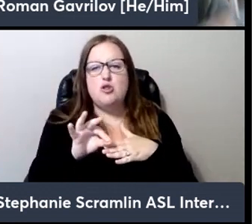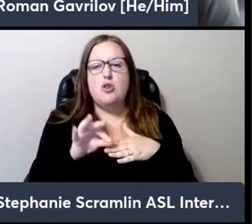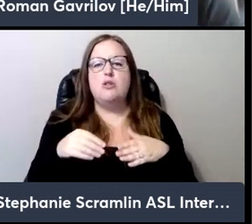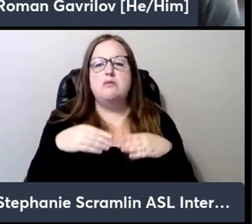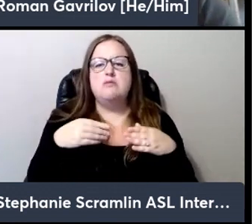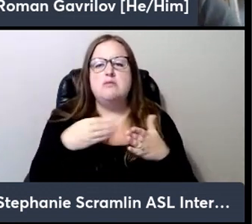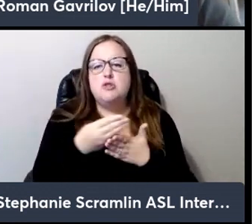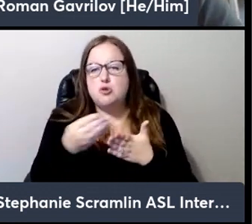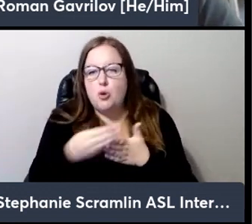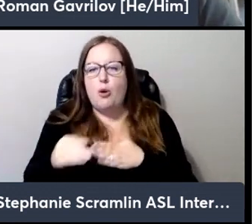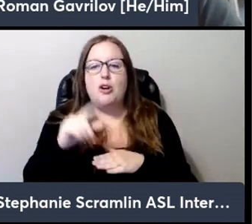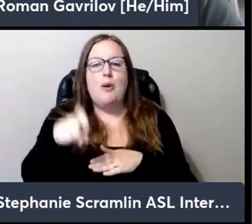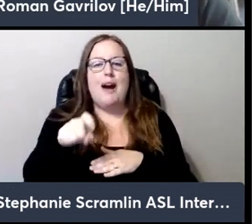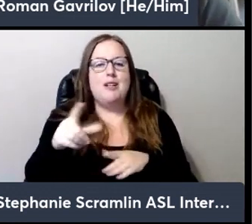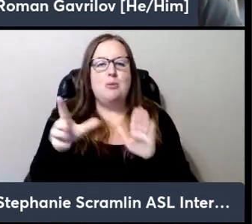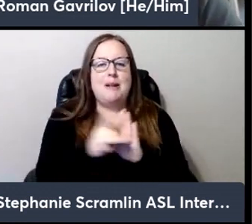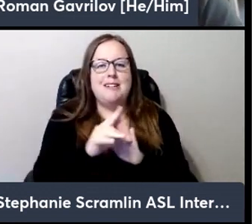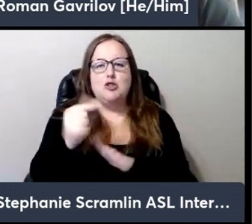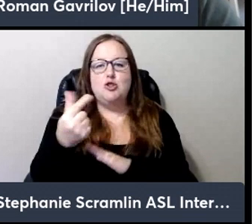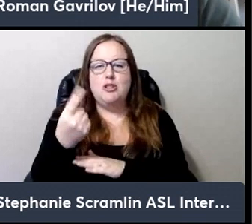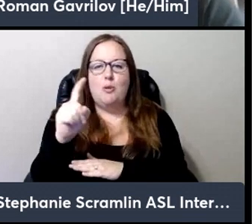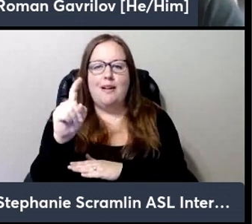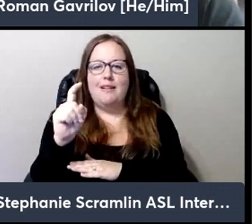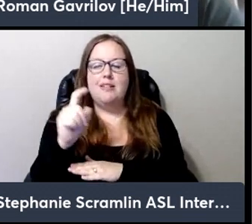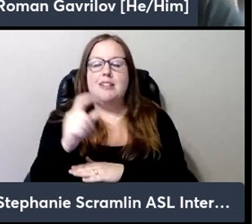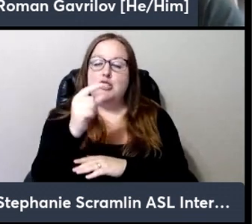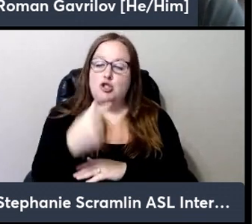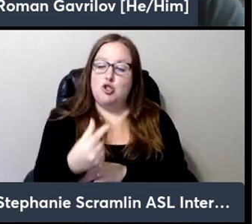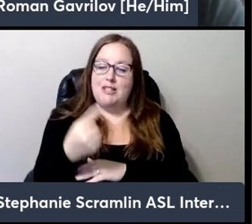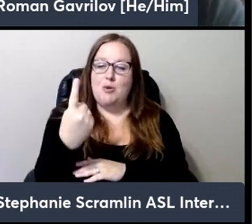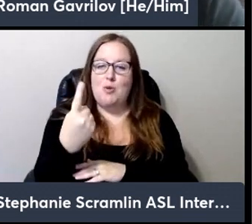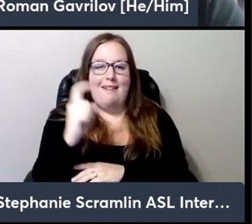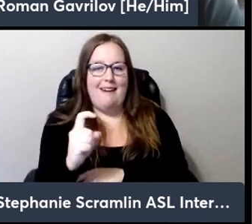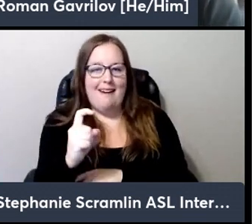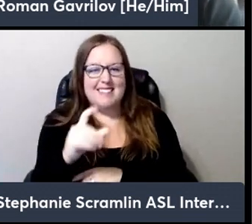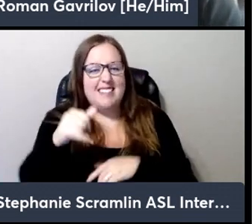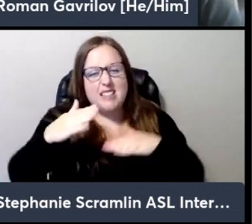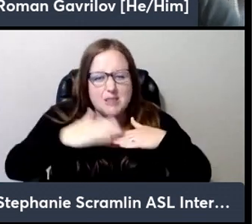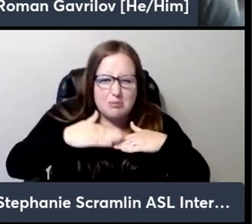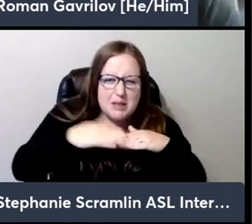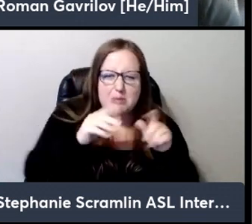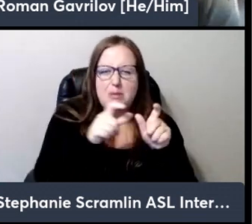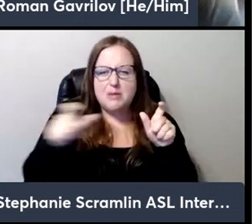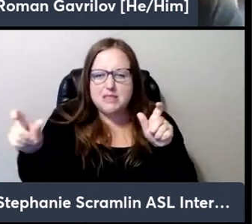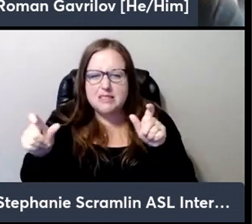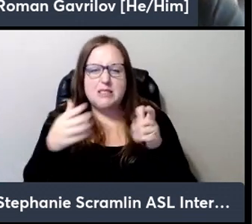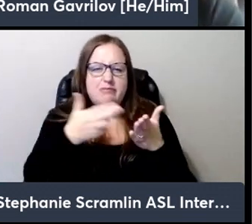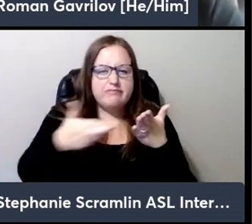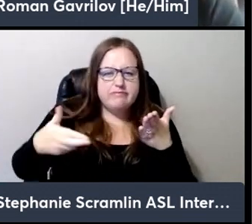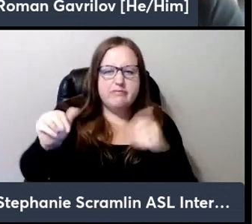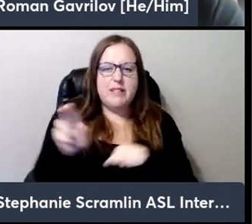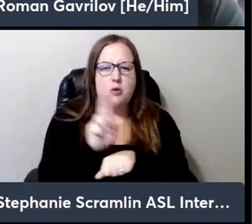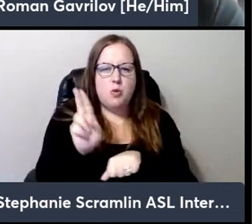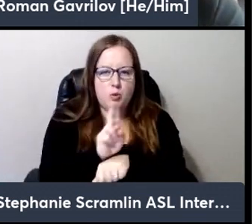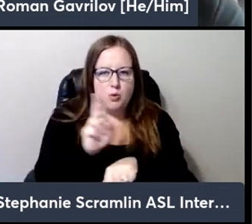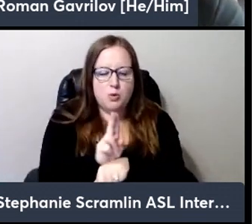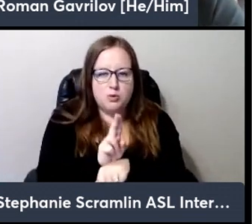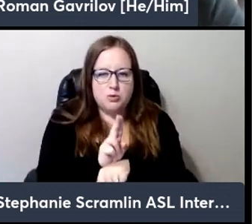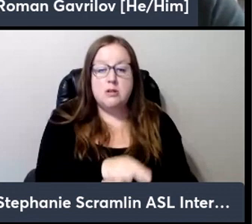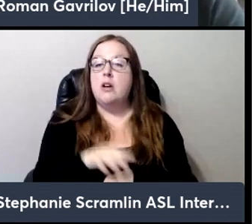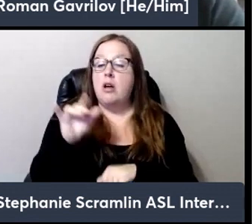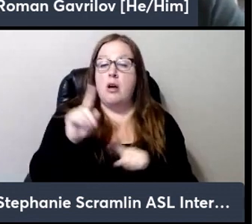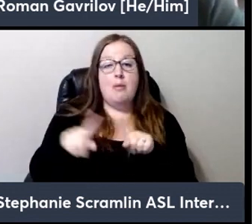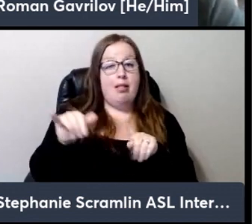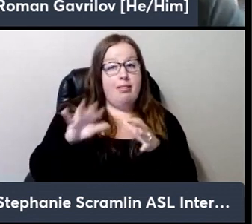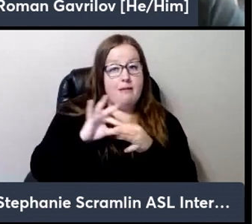G1X. That was the minimal instance type or resource that you can use for that. But as I've mentioned,